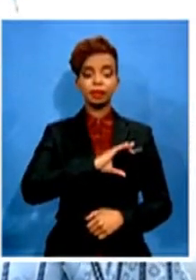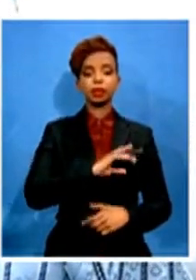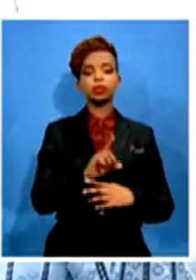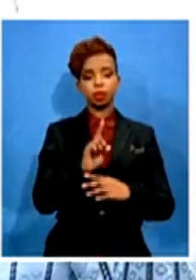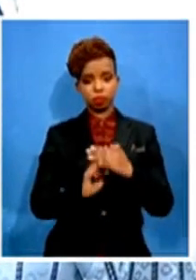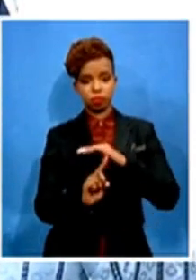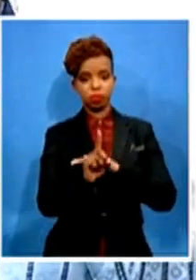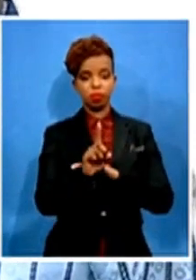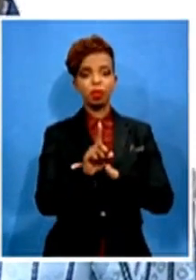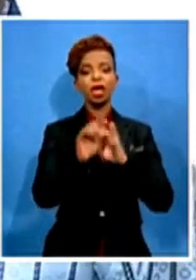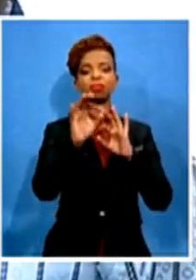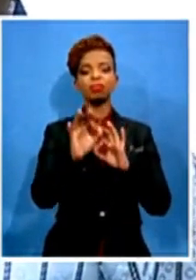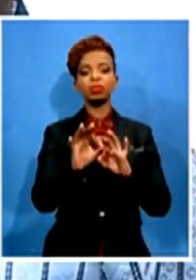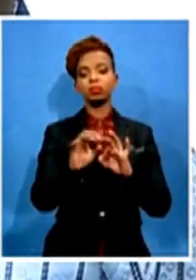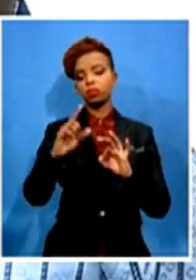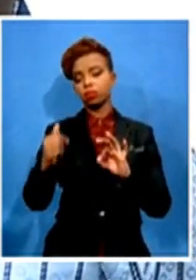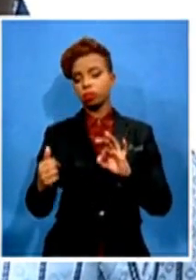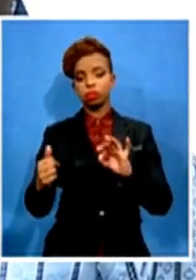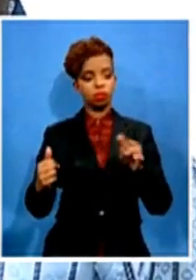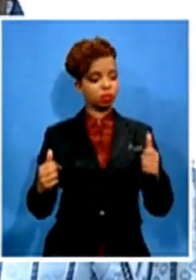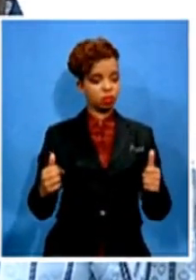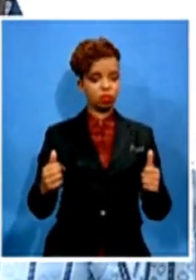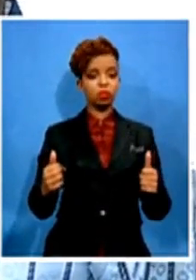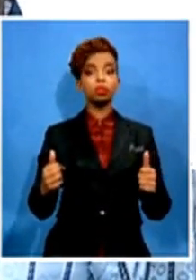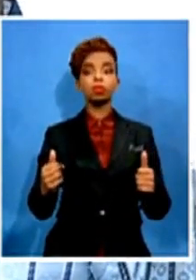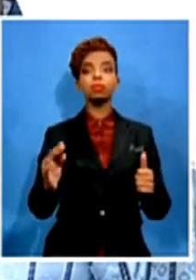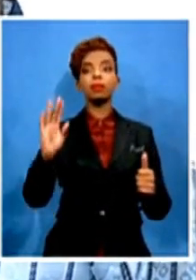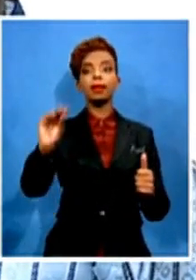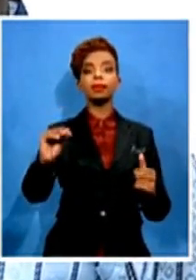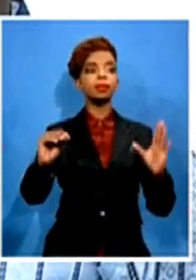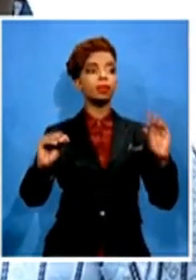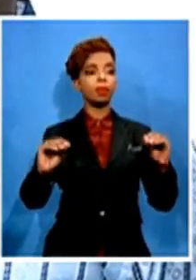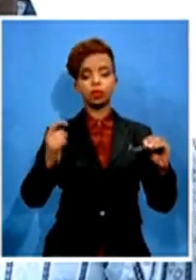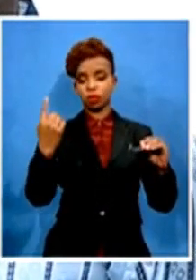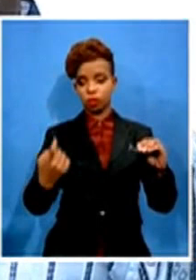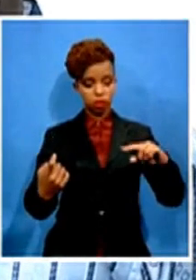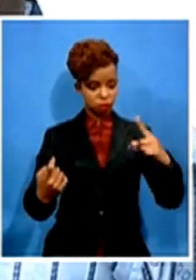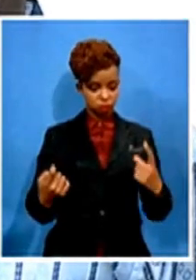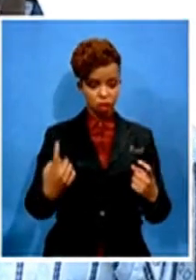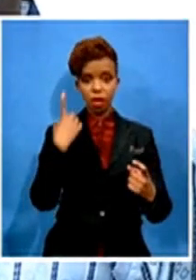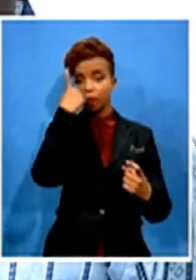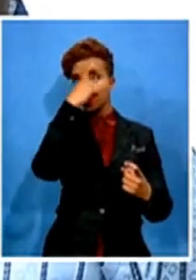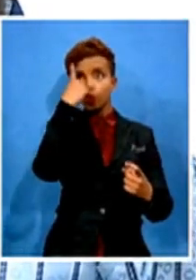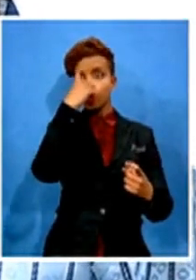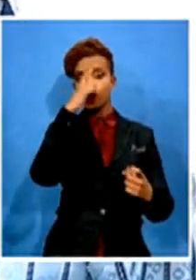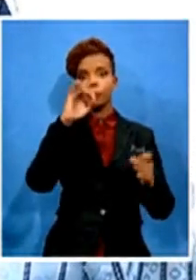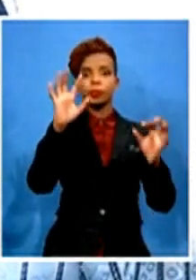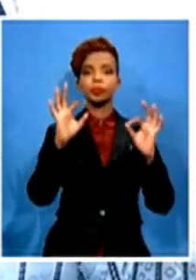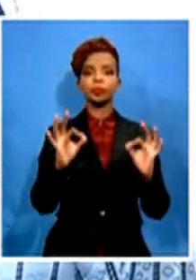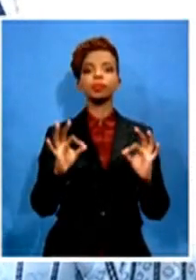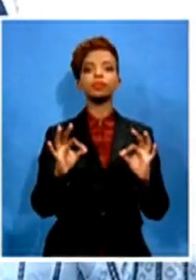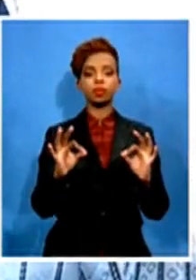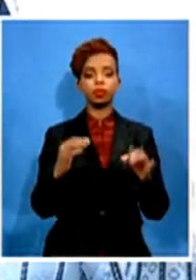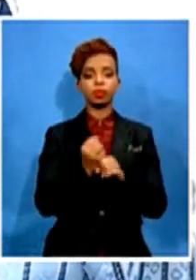them questions, check their temperatures, and then make sure that senior people, senior nurses, senior